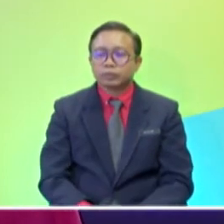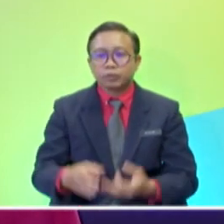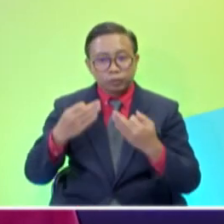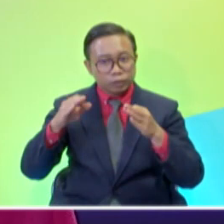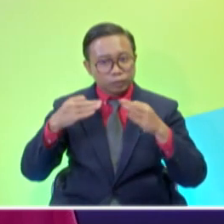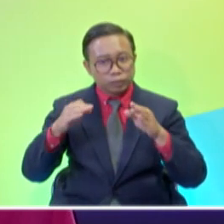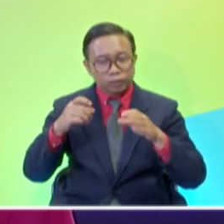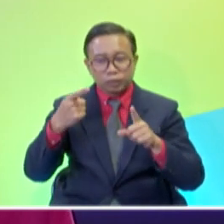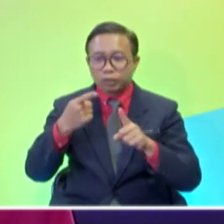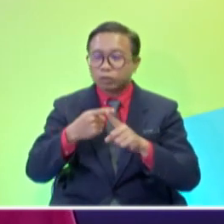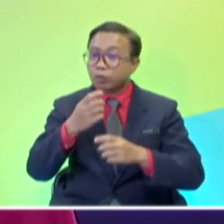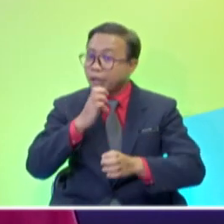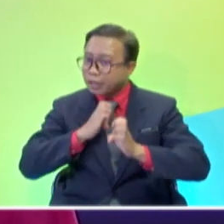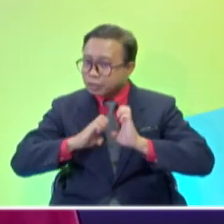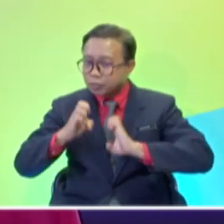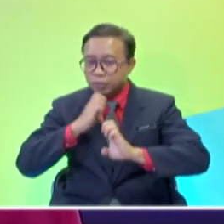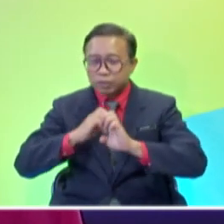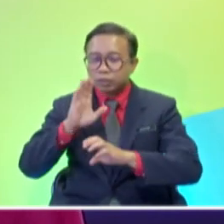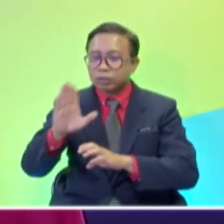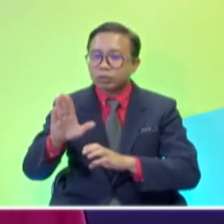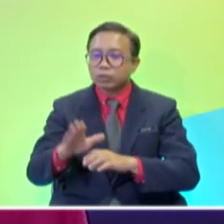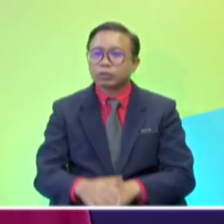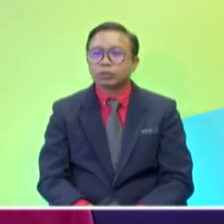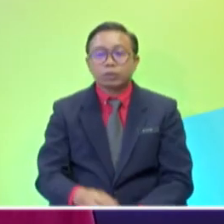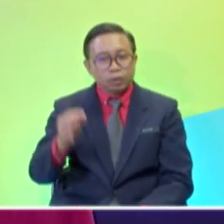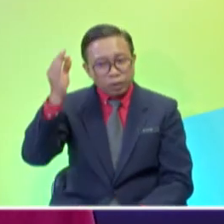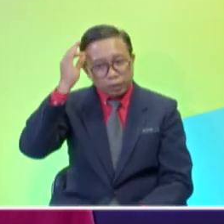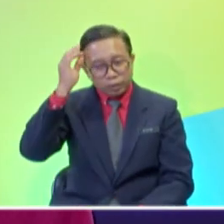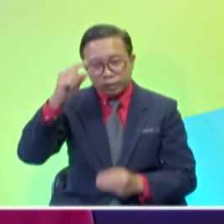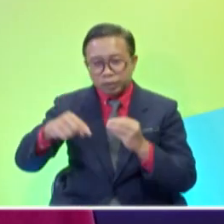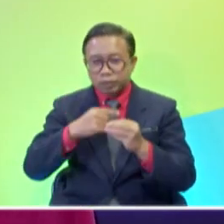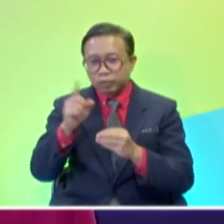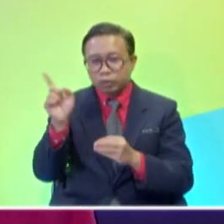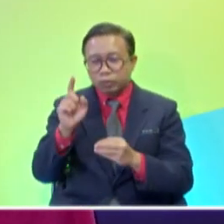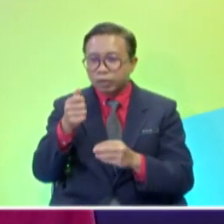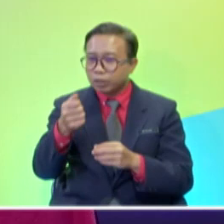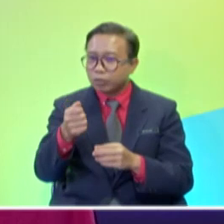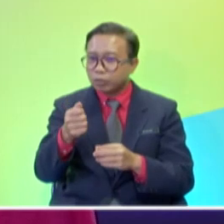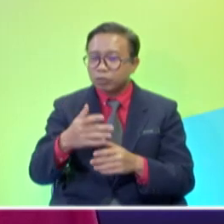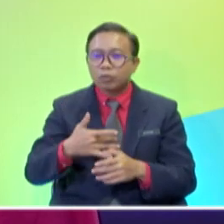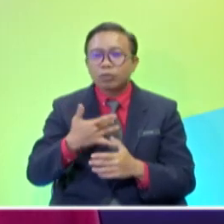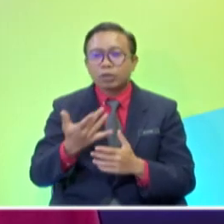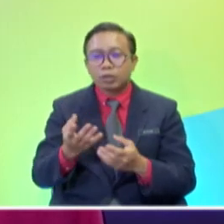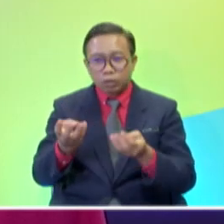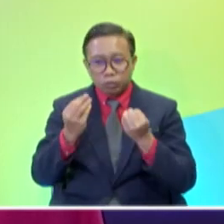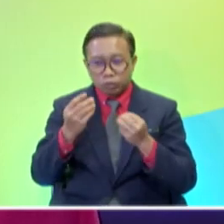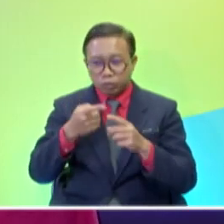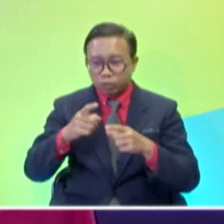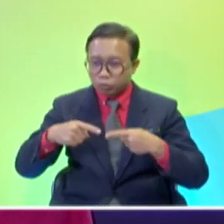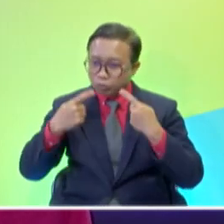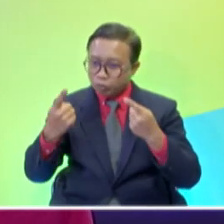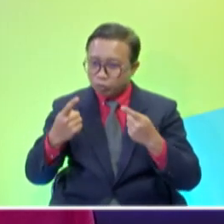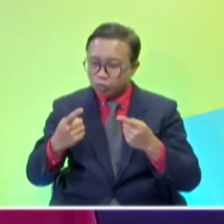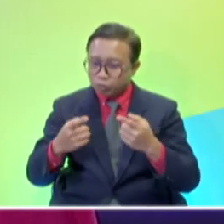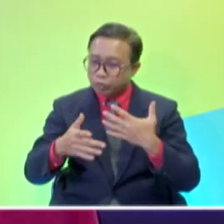free to express yourself. Just think about where do you really want to go. Or if it's easier